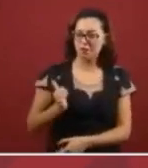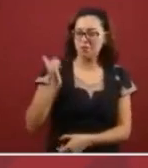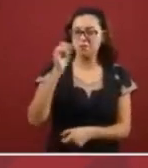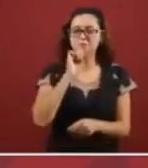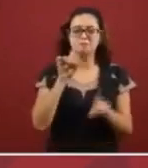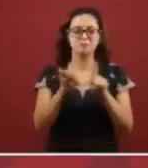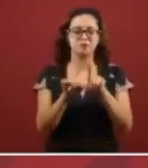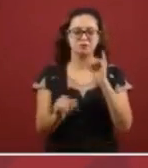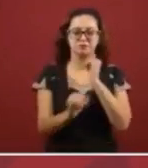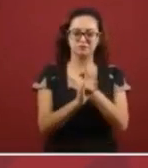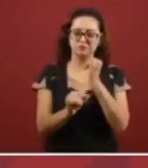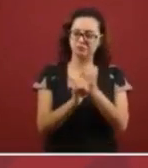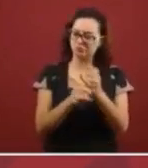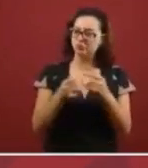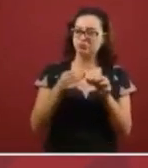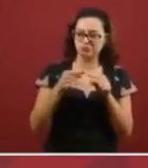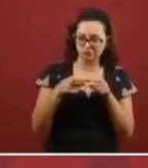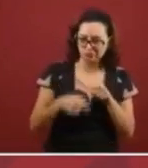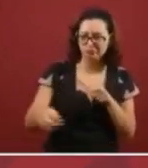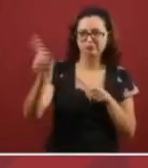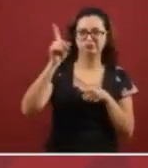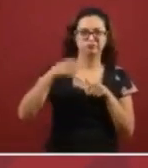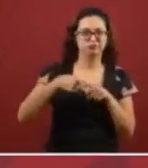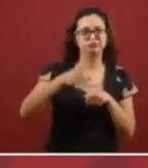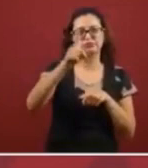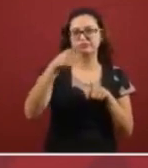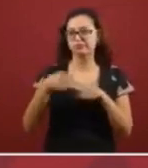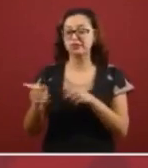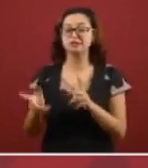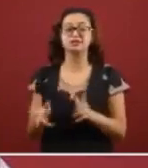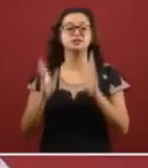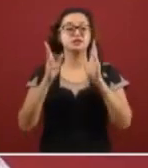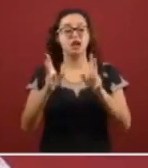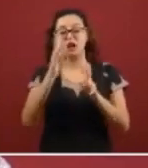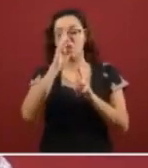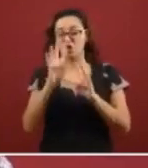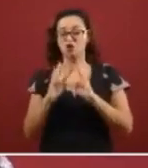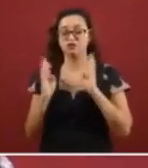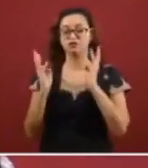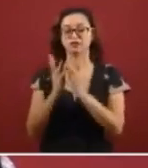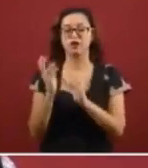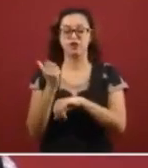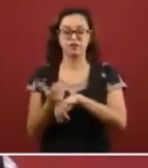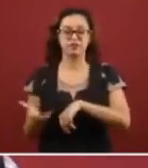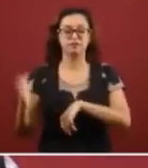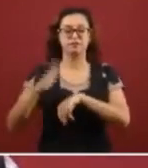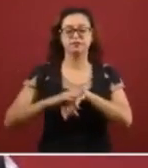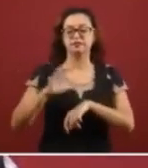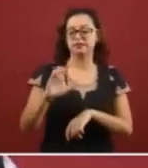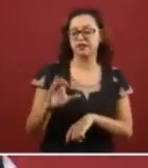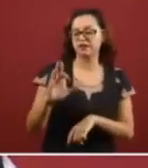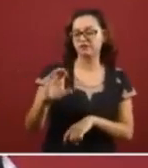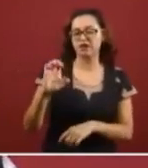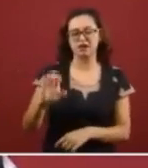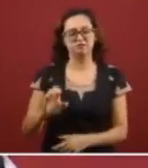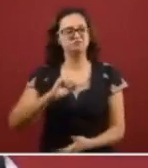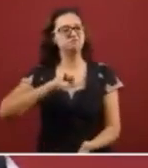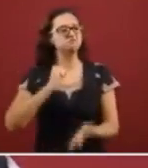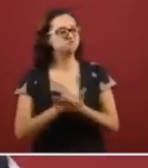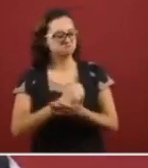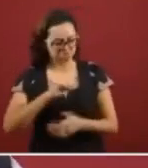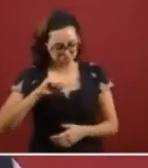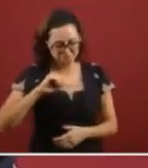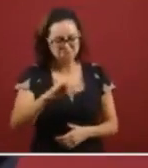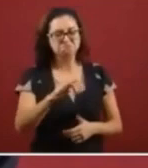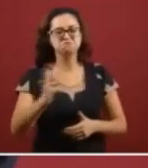So that has been approved by the Council of Administration. De la Comisión Federal de Electricidad. For the Commission